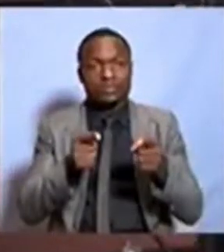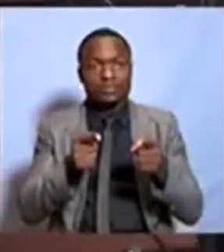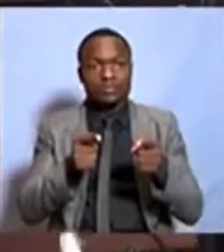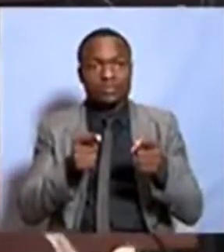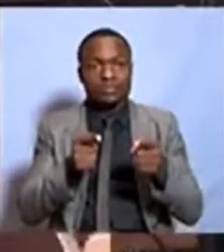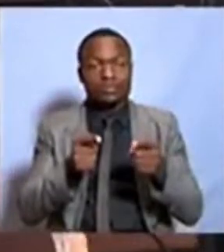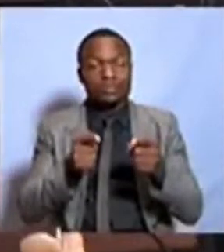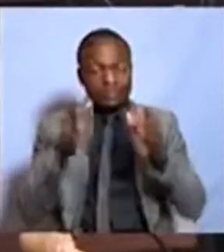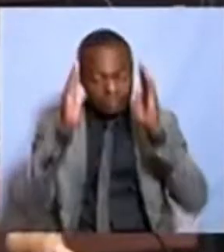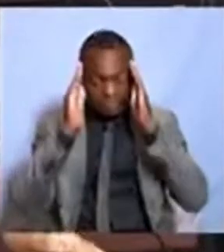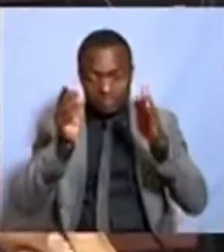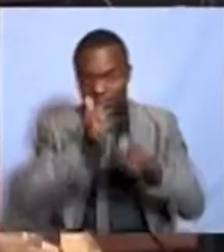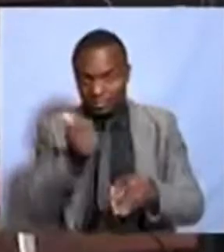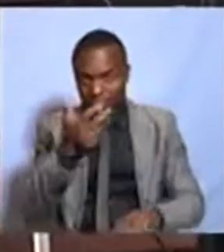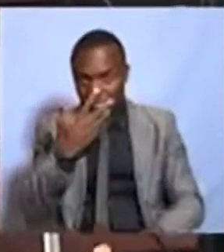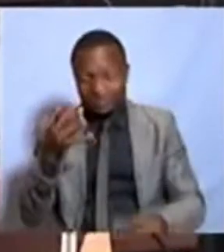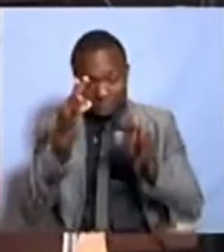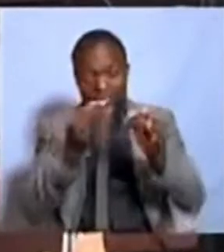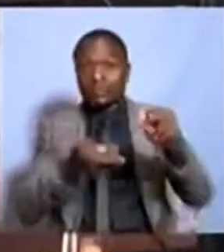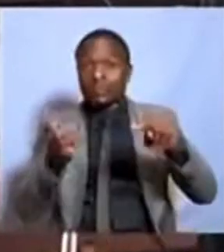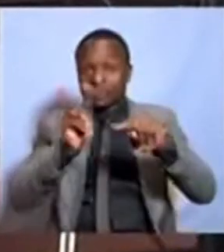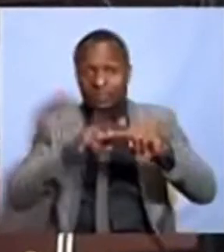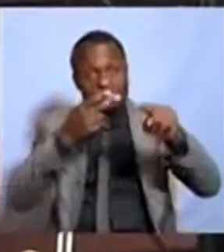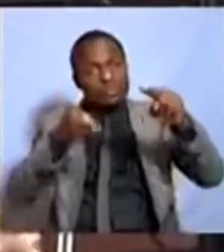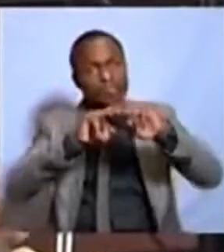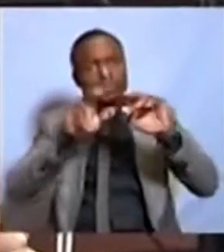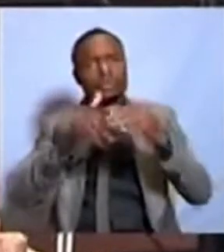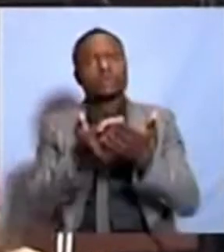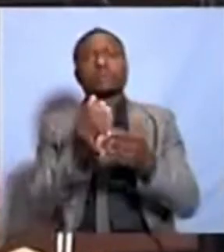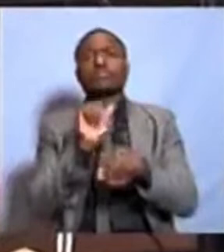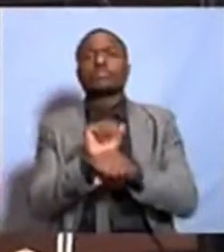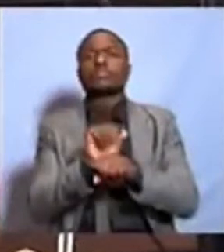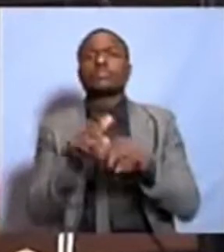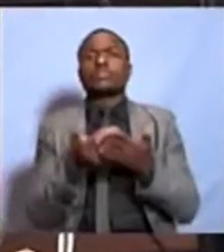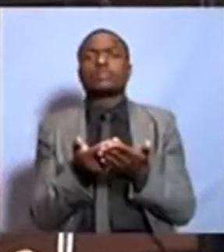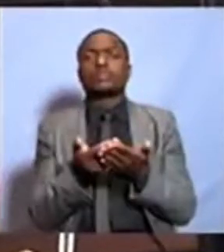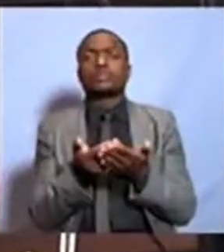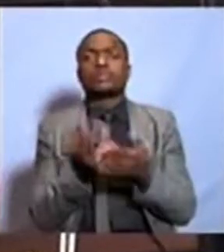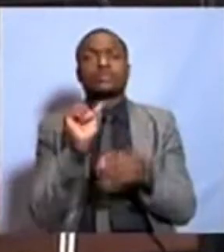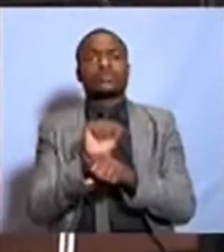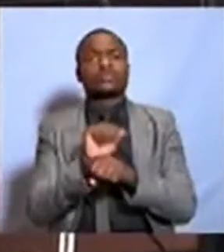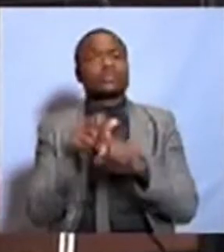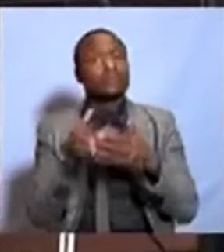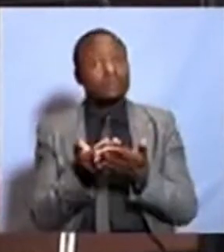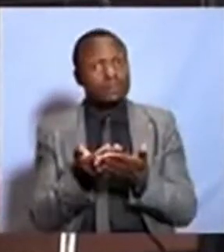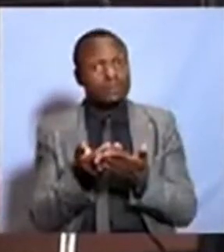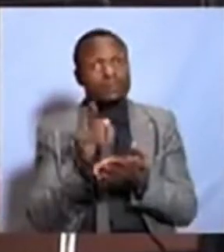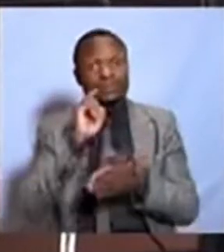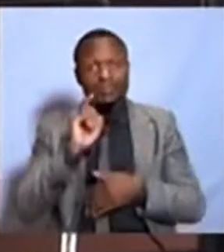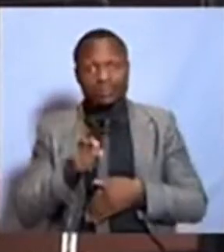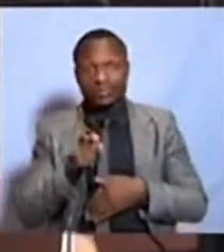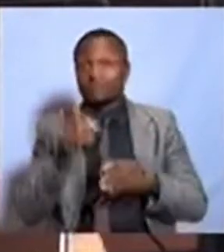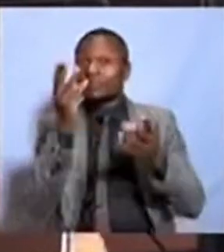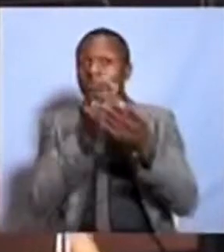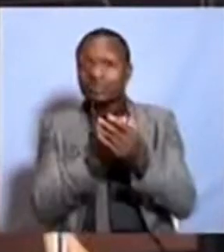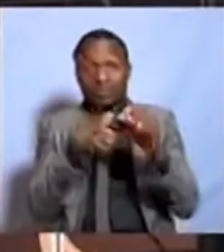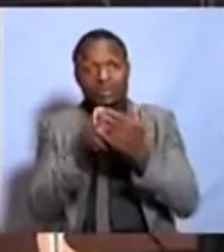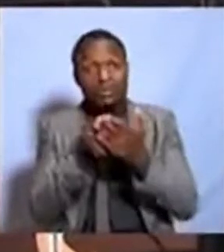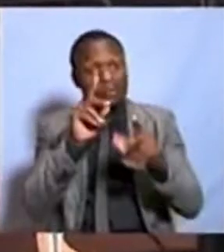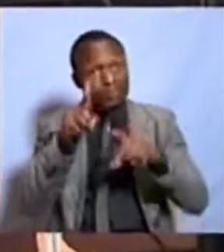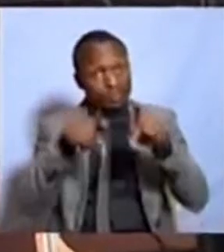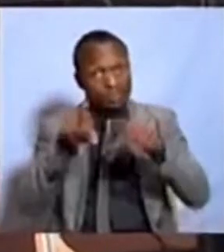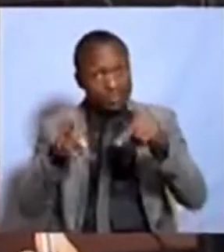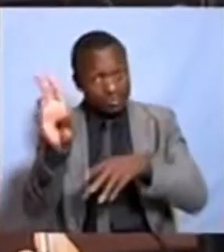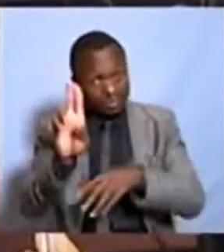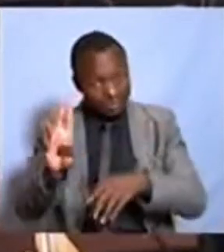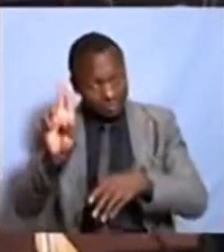of things. Because even if you increase and continue increasing, how is it performing? What has the performance been like? So also need to take that into account, how are people assimilating